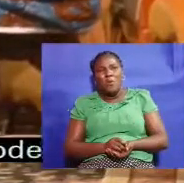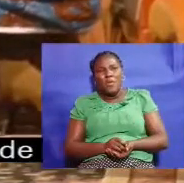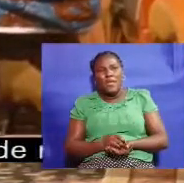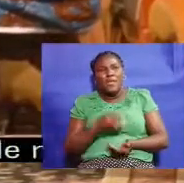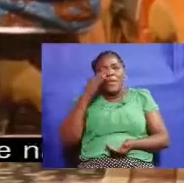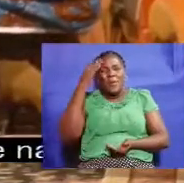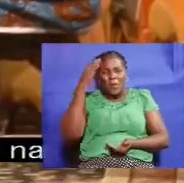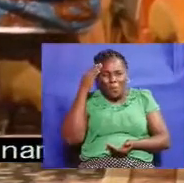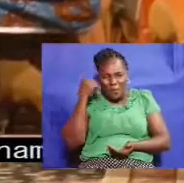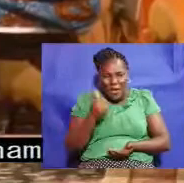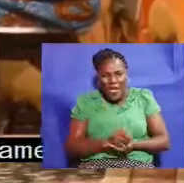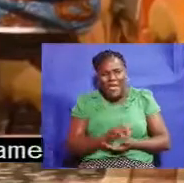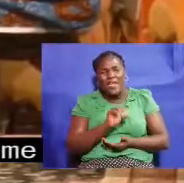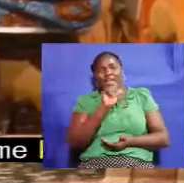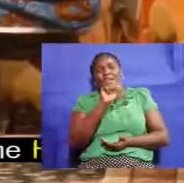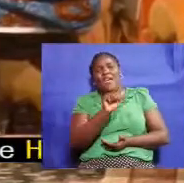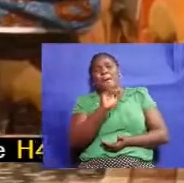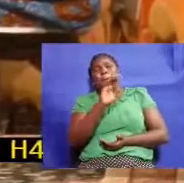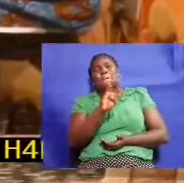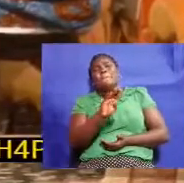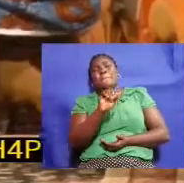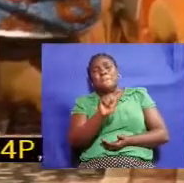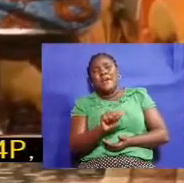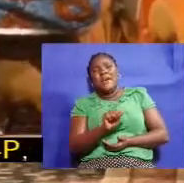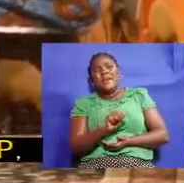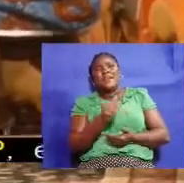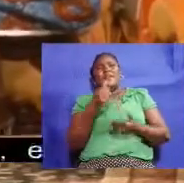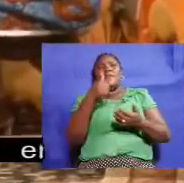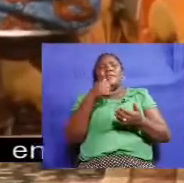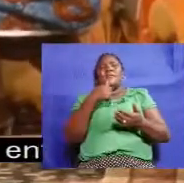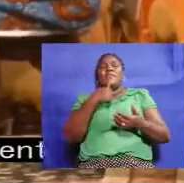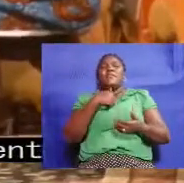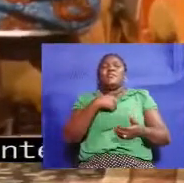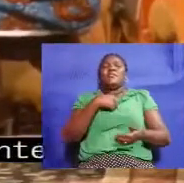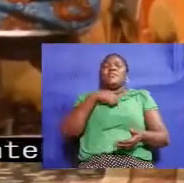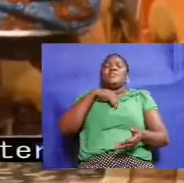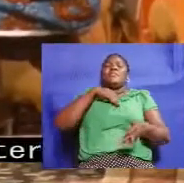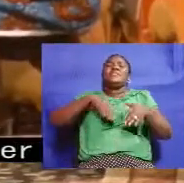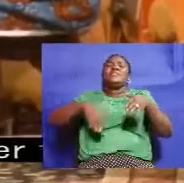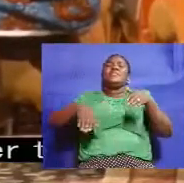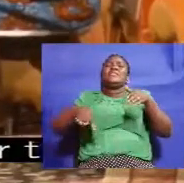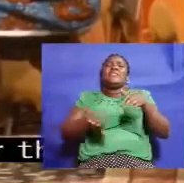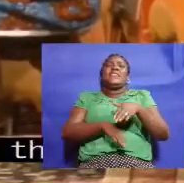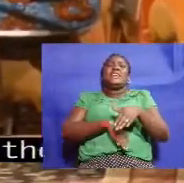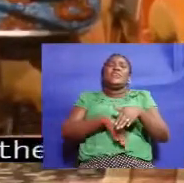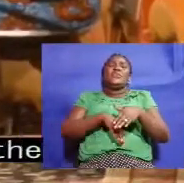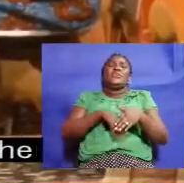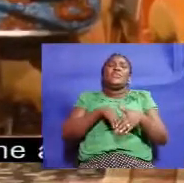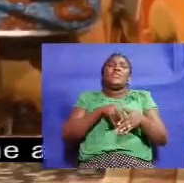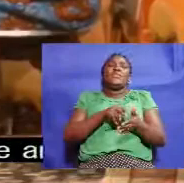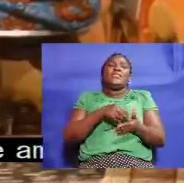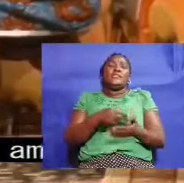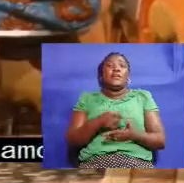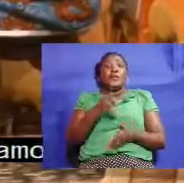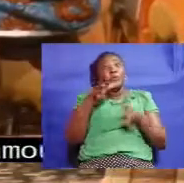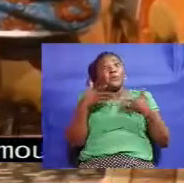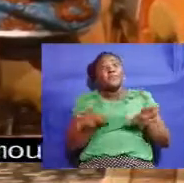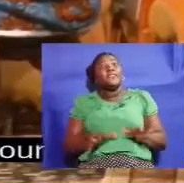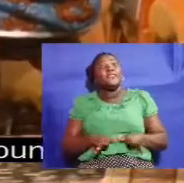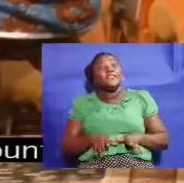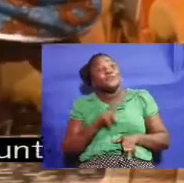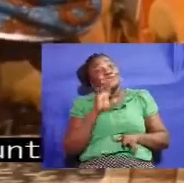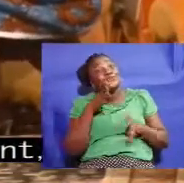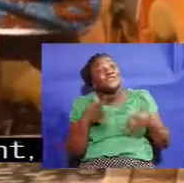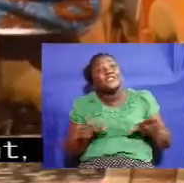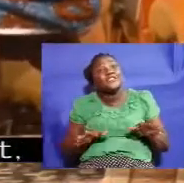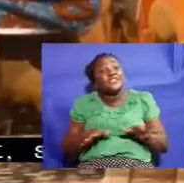Have you finished? Have you finished? See, it's either you help me with the